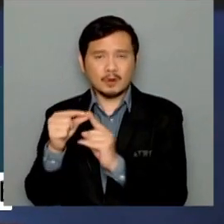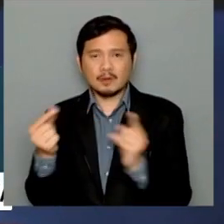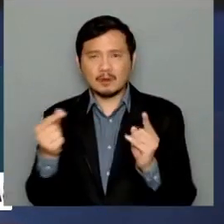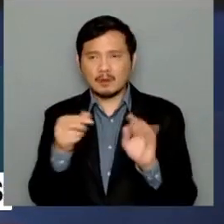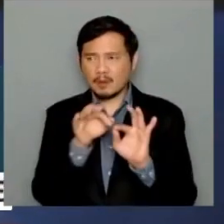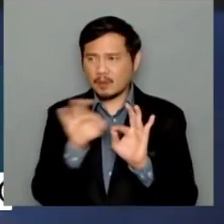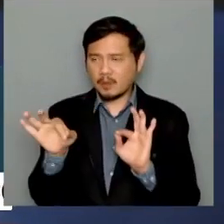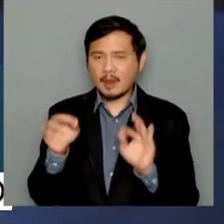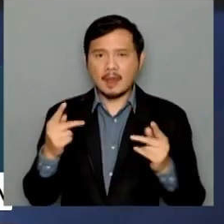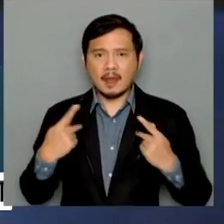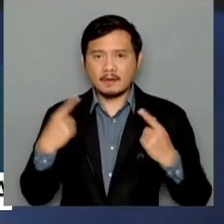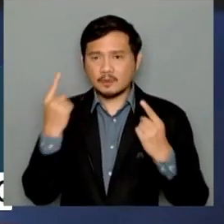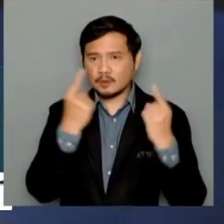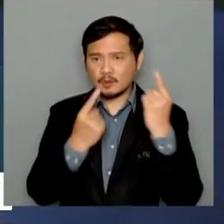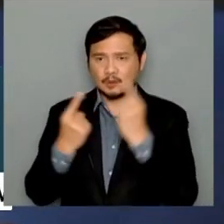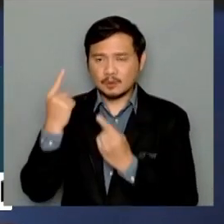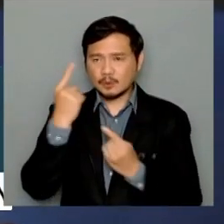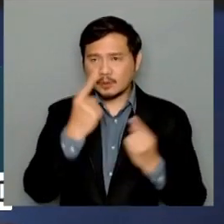concern